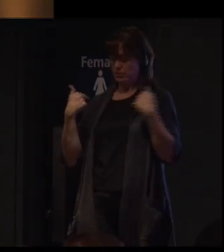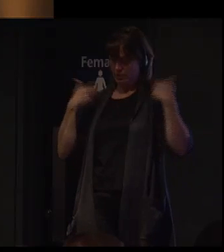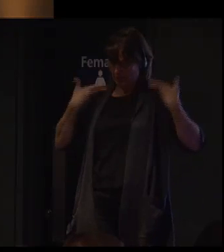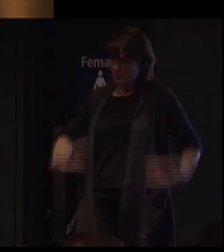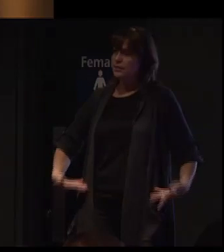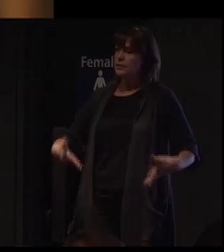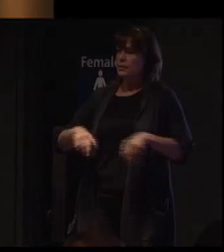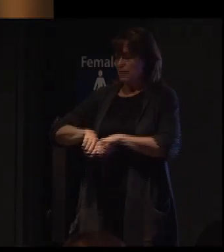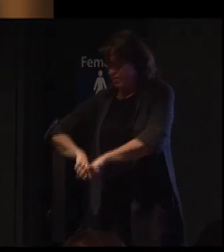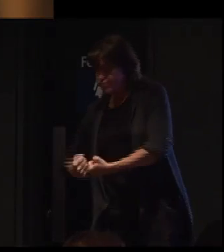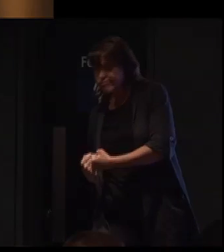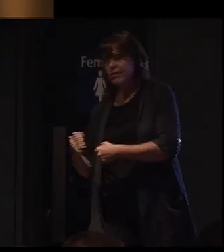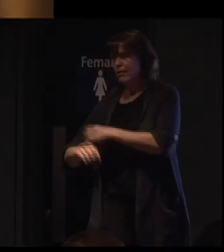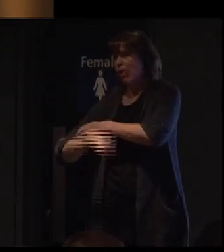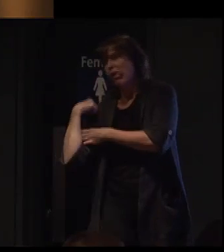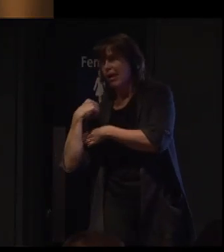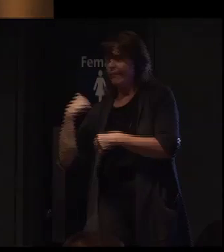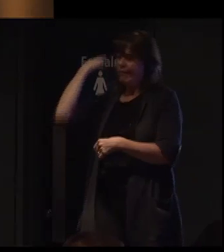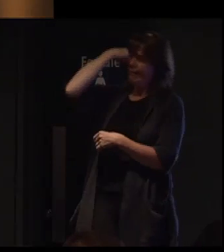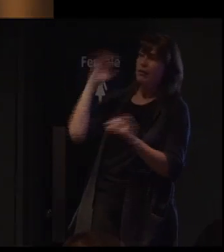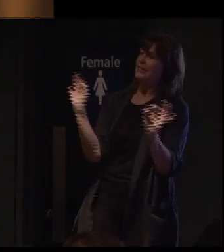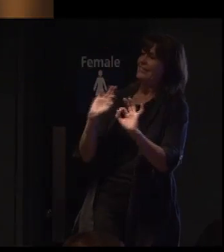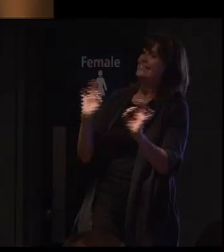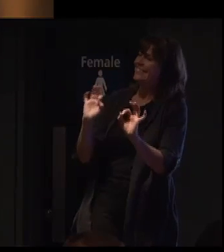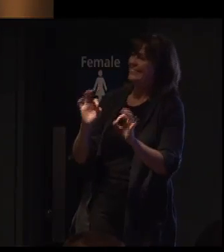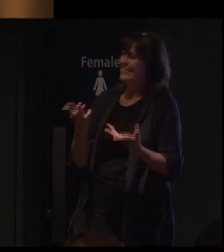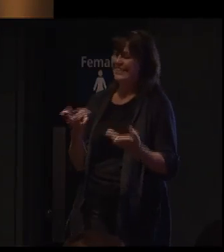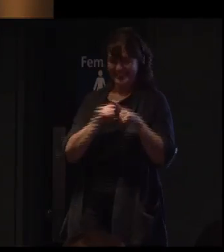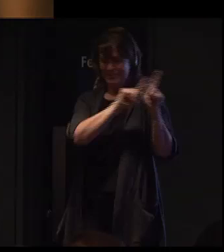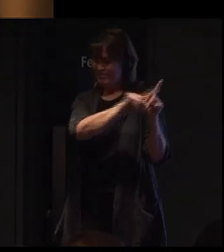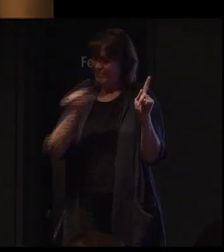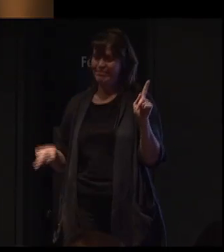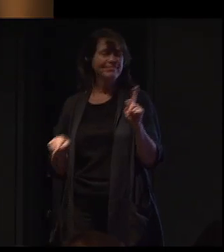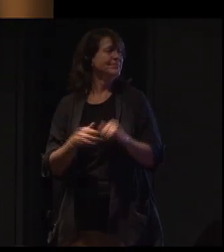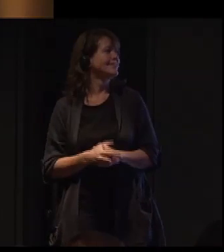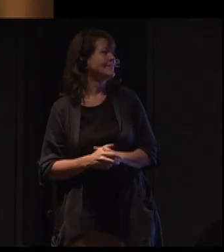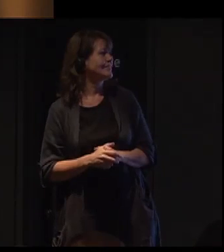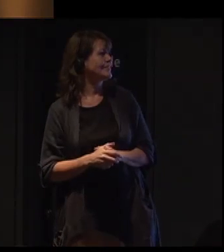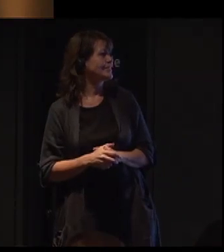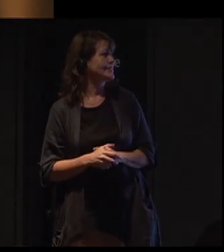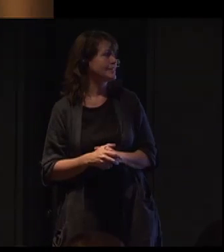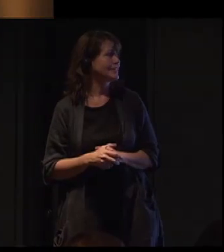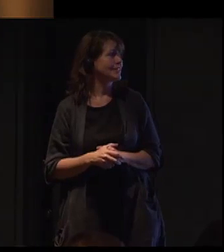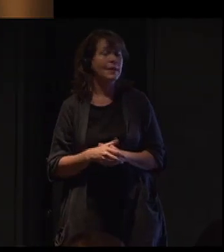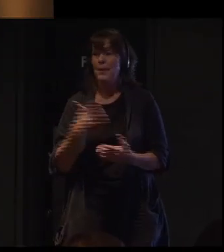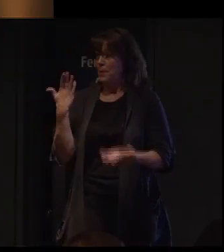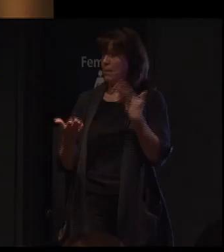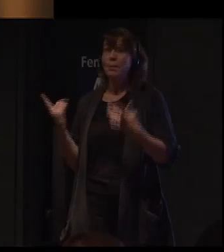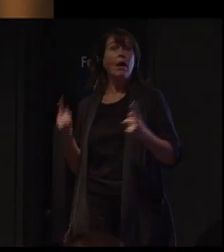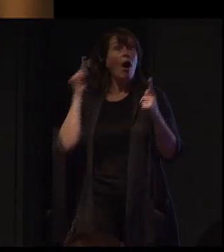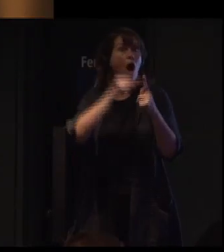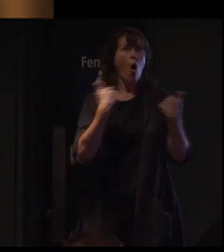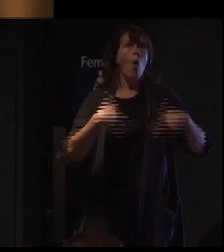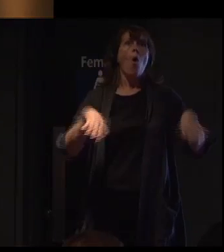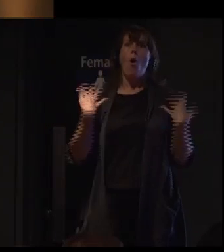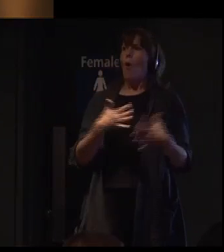conditions as they arrived. And perhaps they've enjoyed the experience so much that one